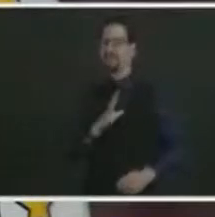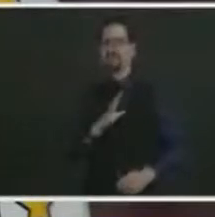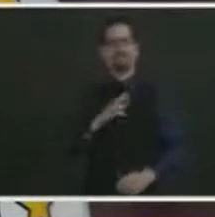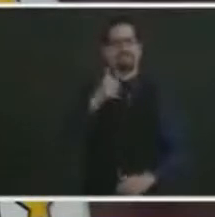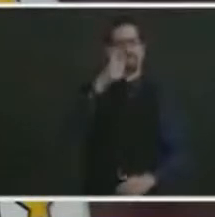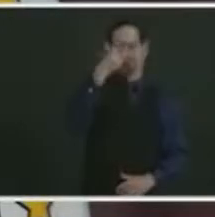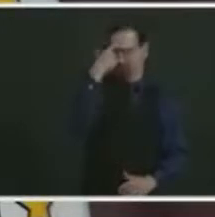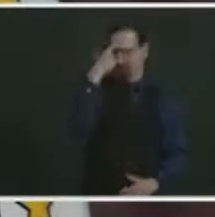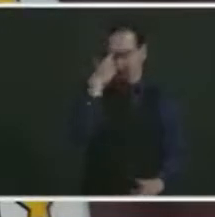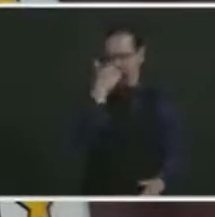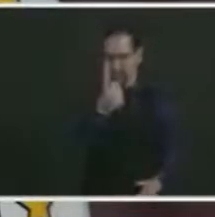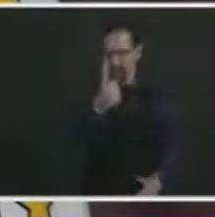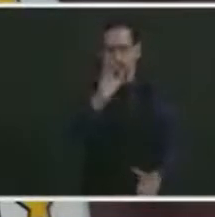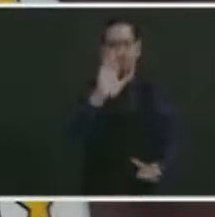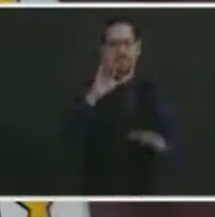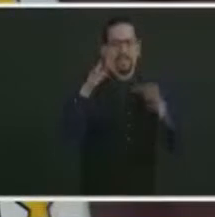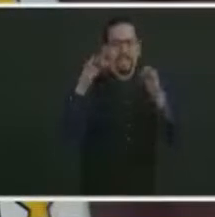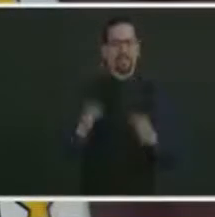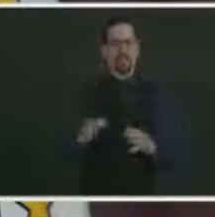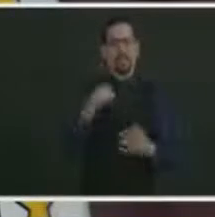any point you don't want to participate.